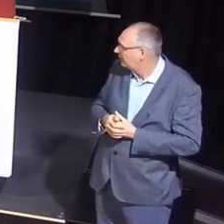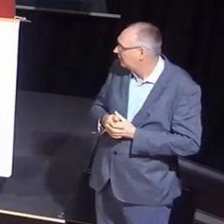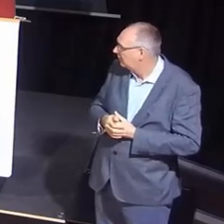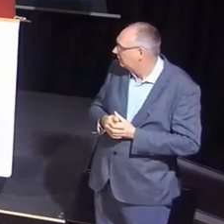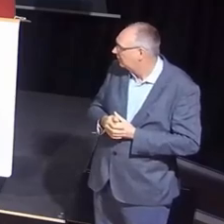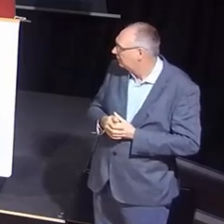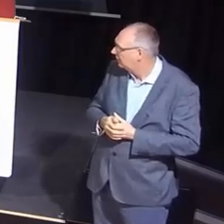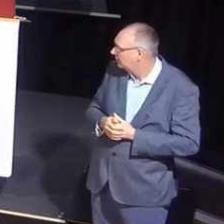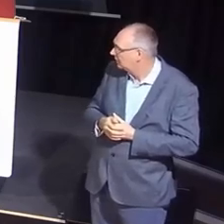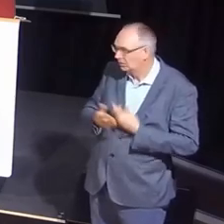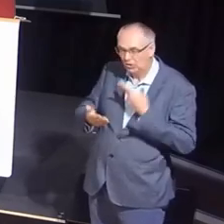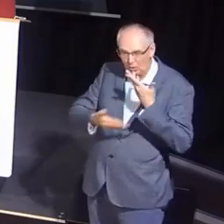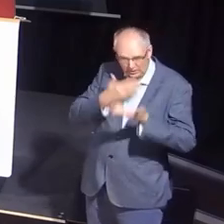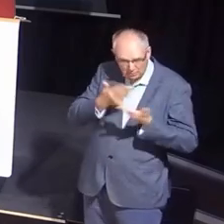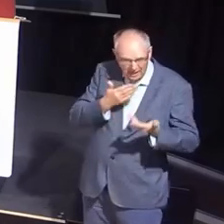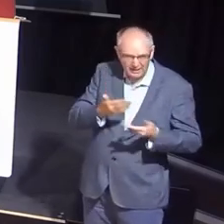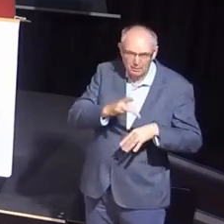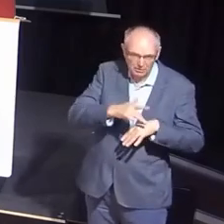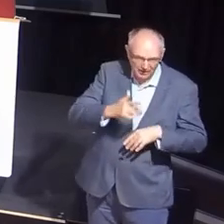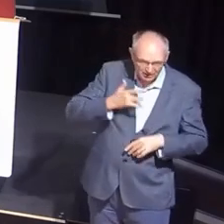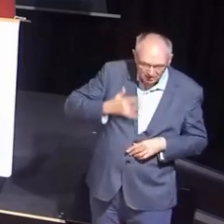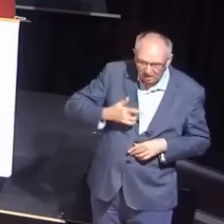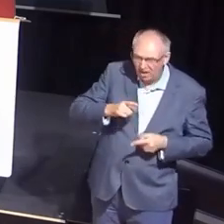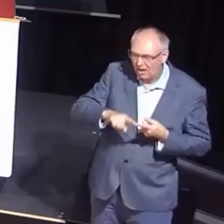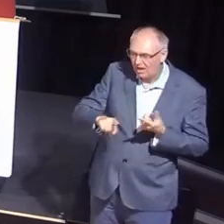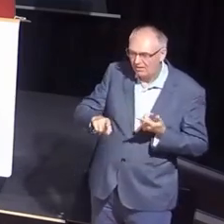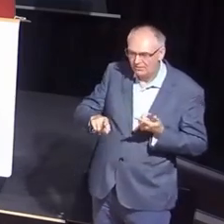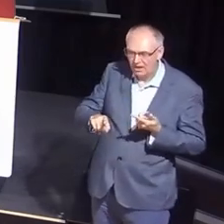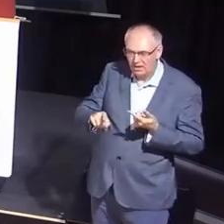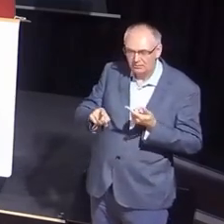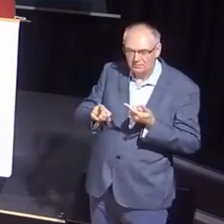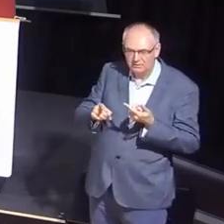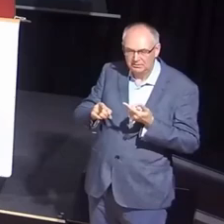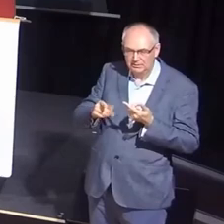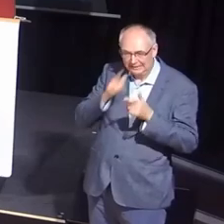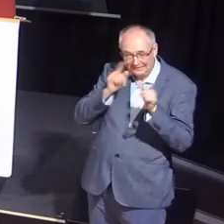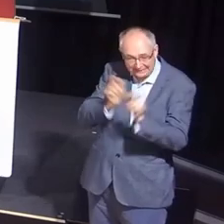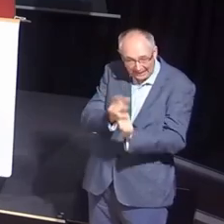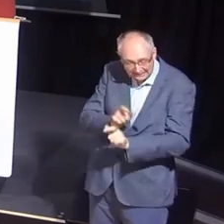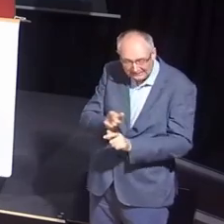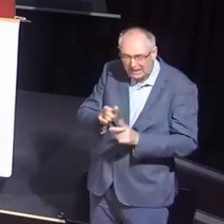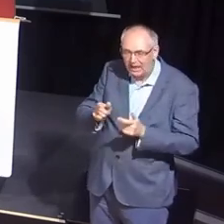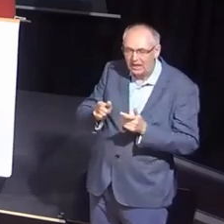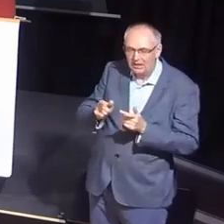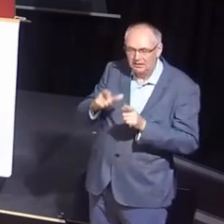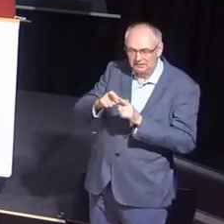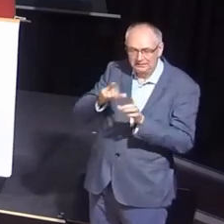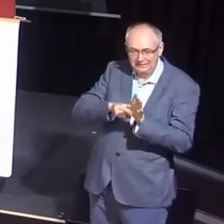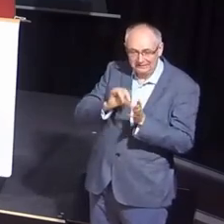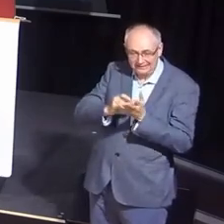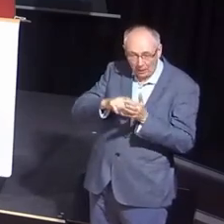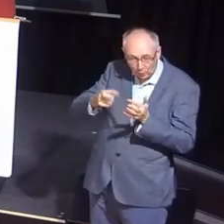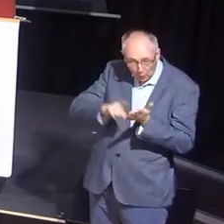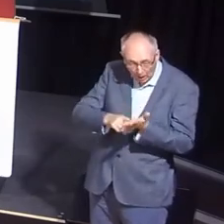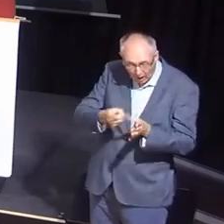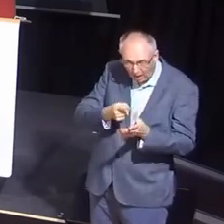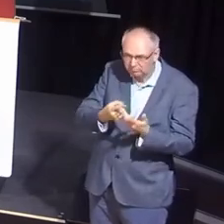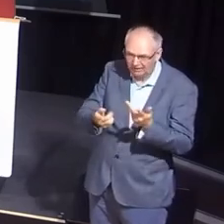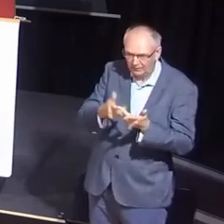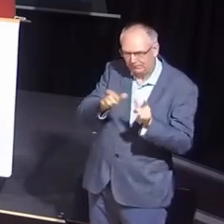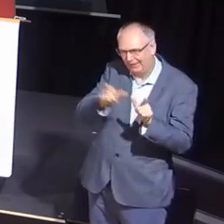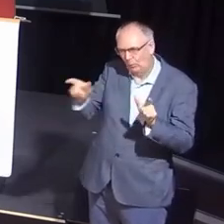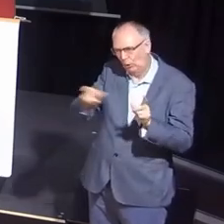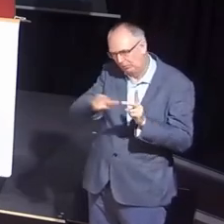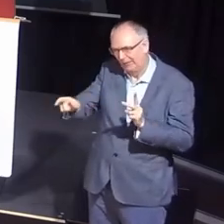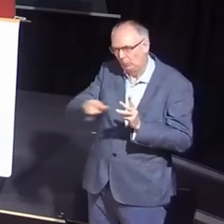my personal life. I have ADHD, I have dyslexia, dyscalculia, and a lot of other fun big words that